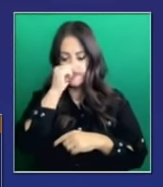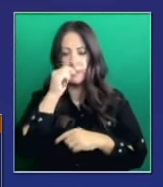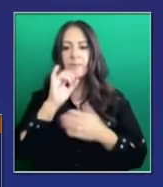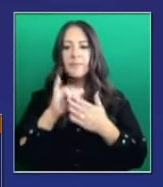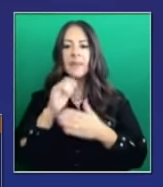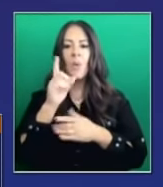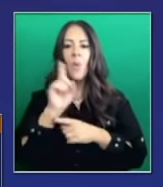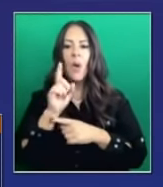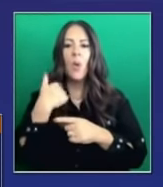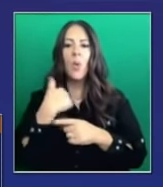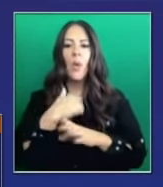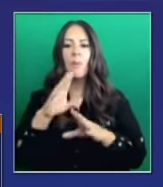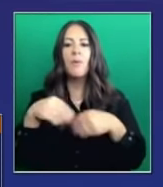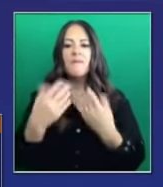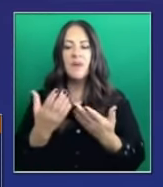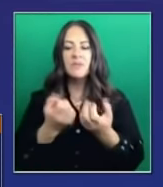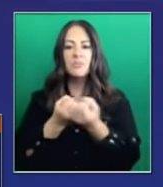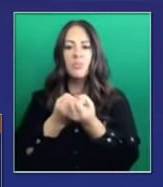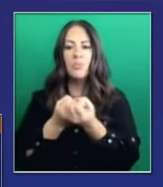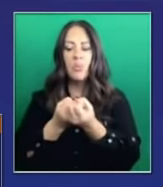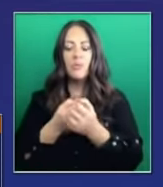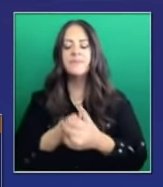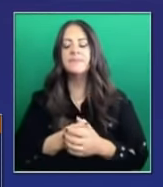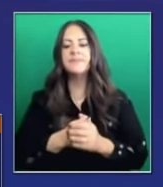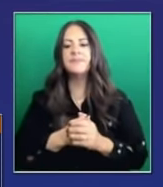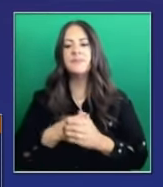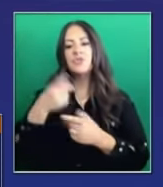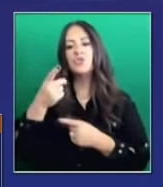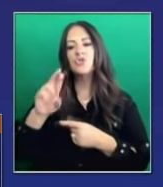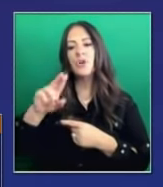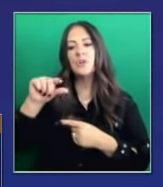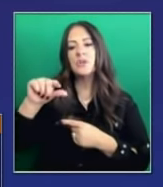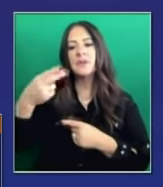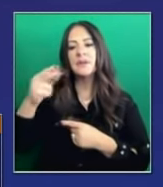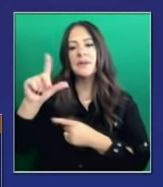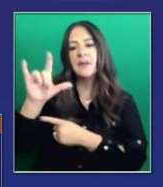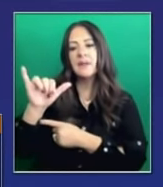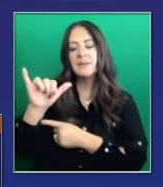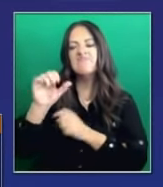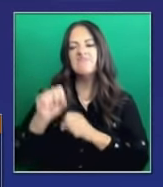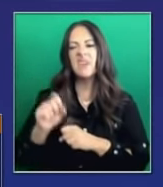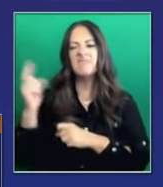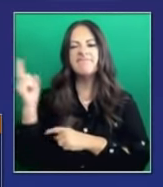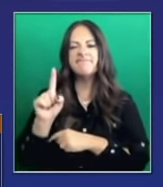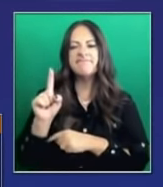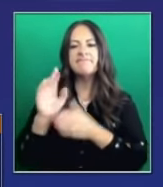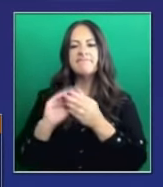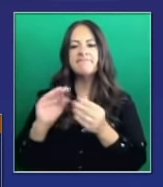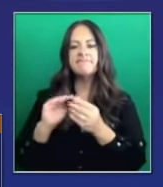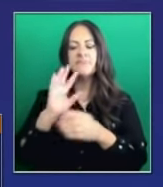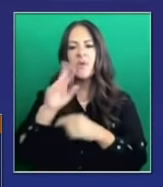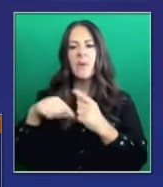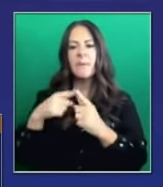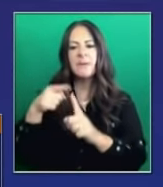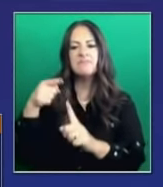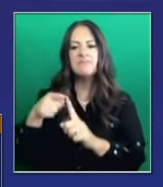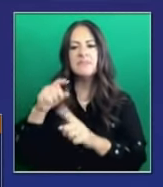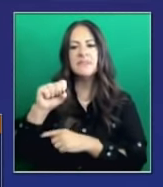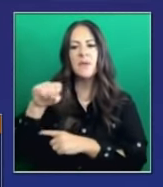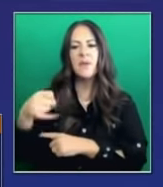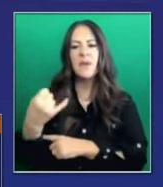some supplemental support. Dr. Galley, perhaps you can fill in the blanks in terms of San Joaquin Valley, and then I'll turn it over